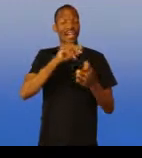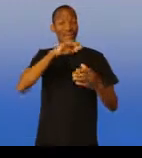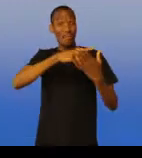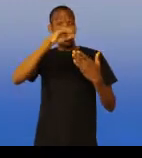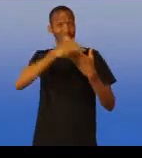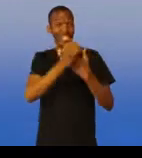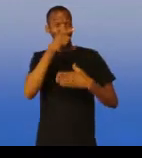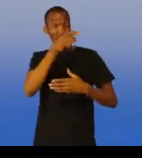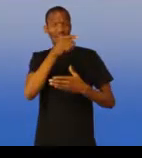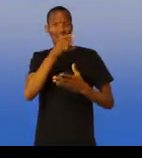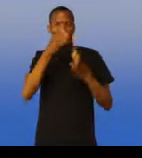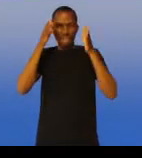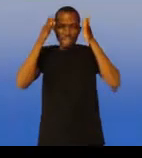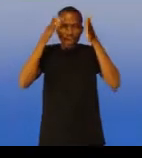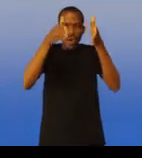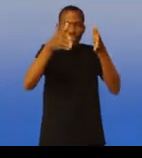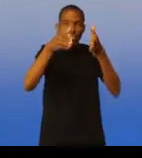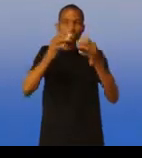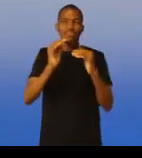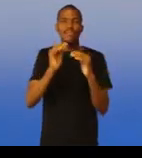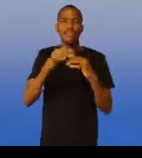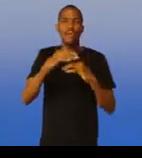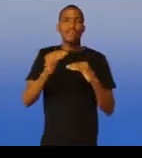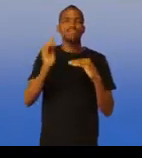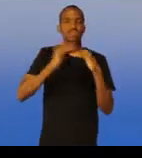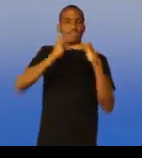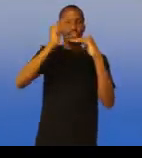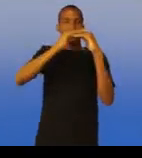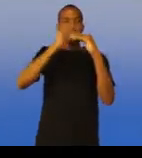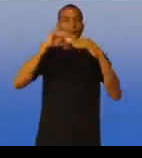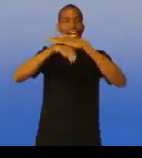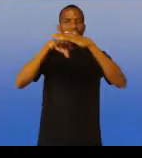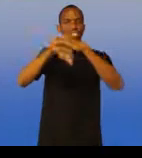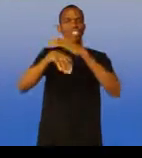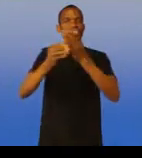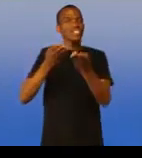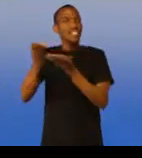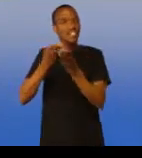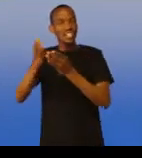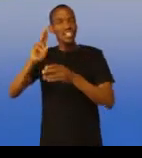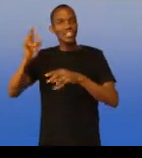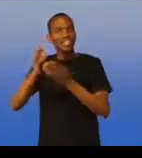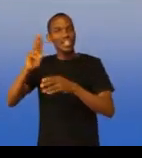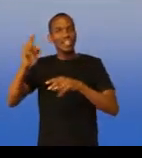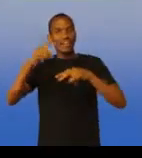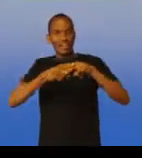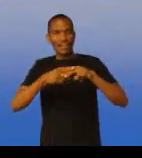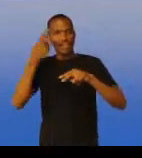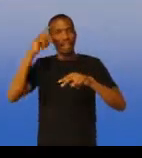this project is aimed at increasing access of HIV services for key